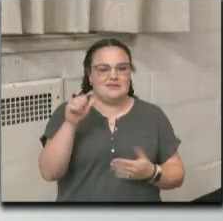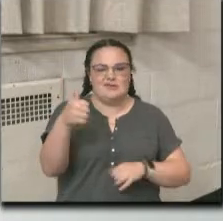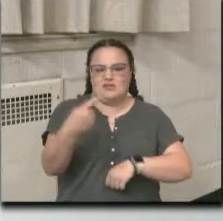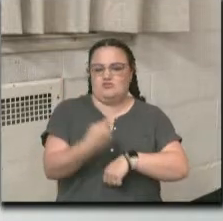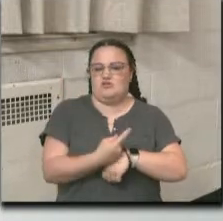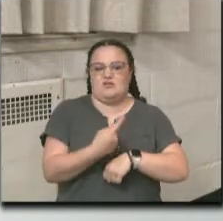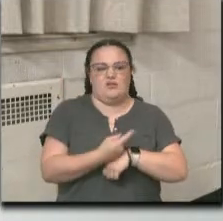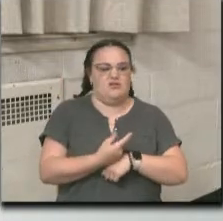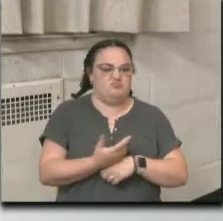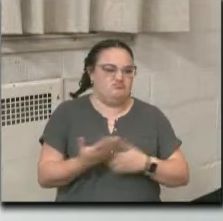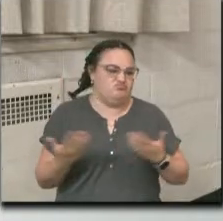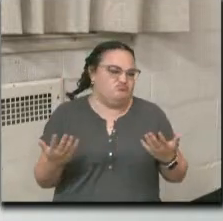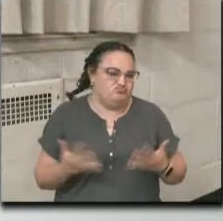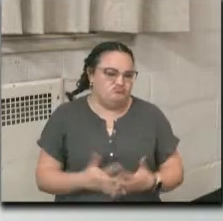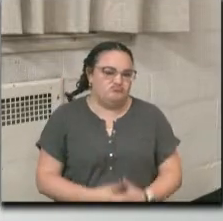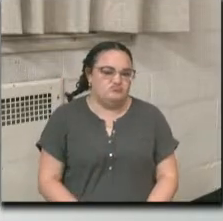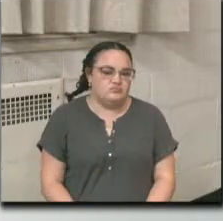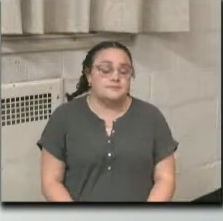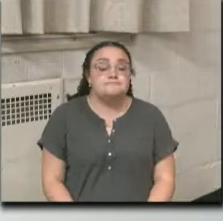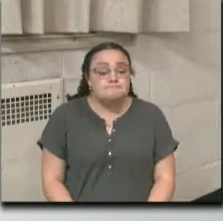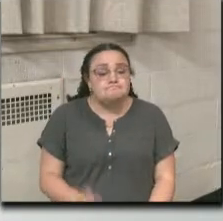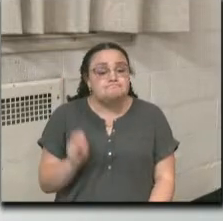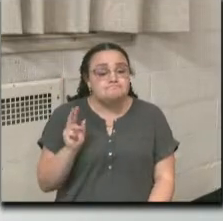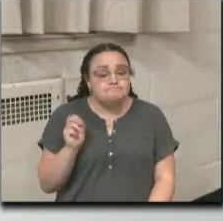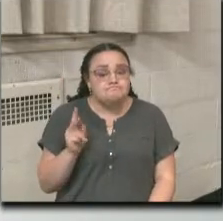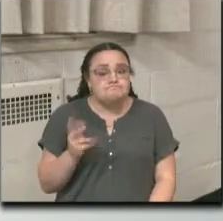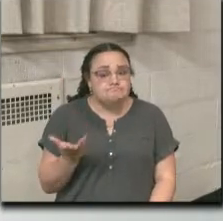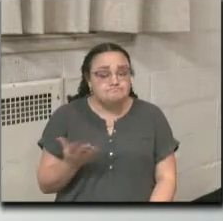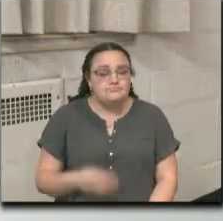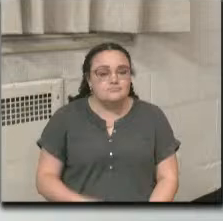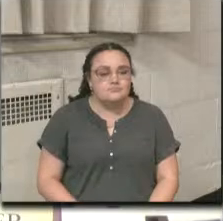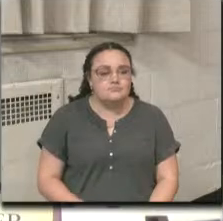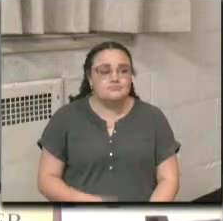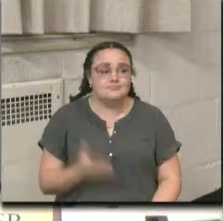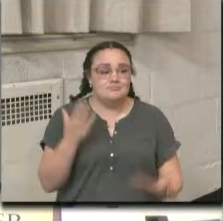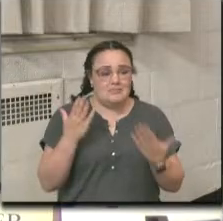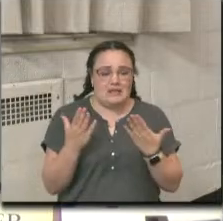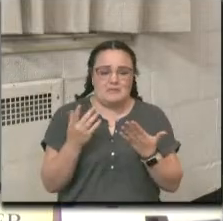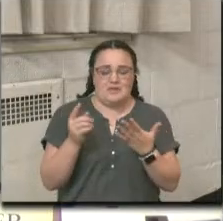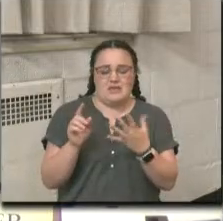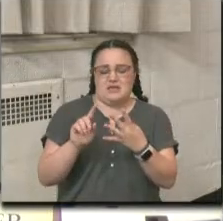meeting. Okay. Likely the week of the